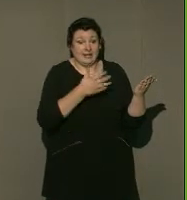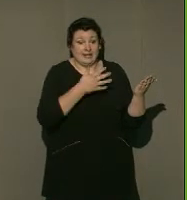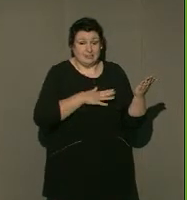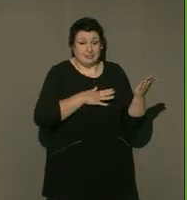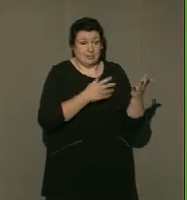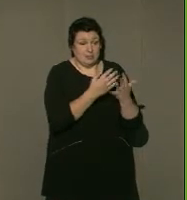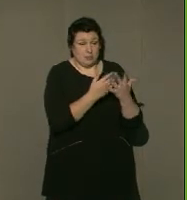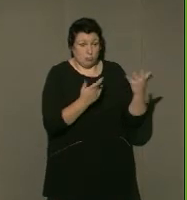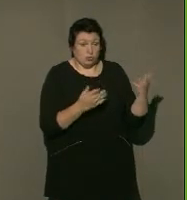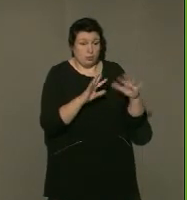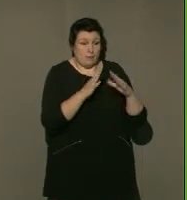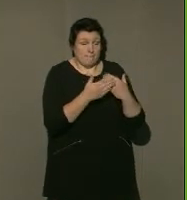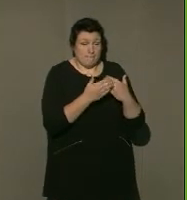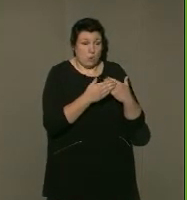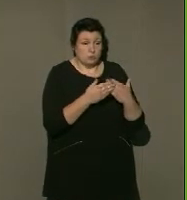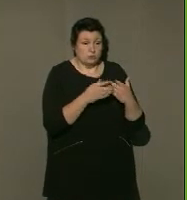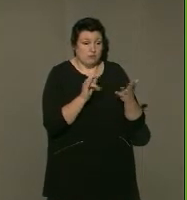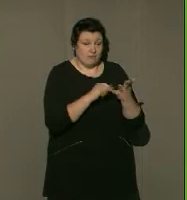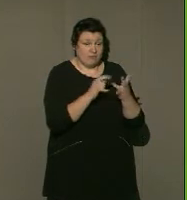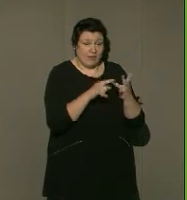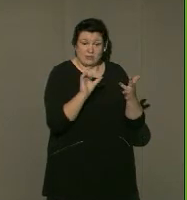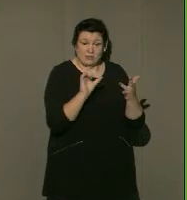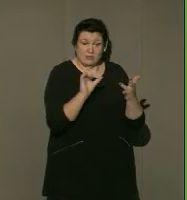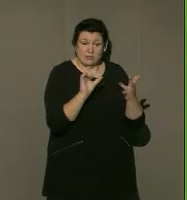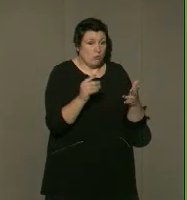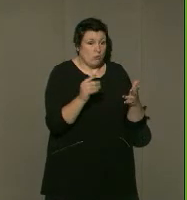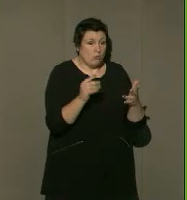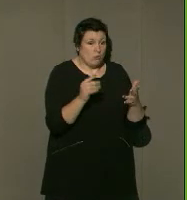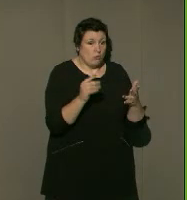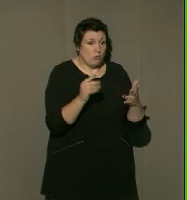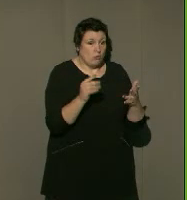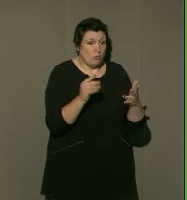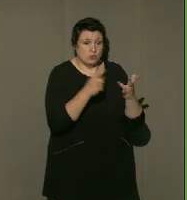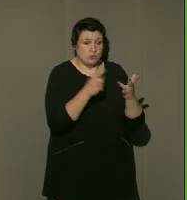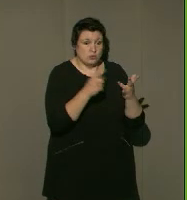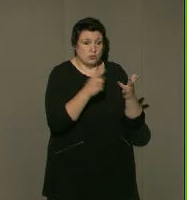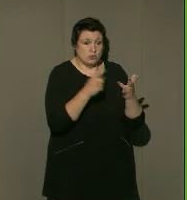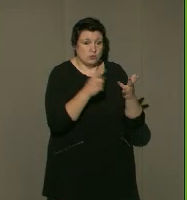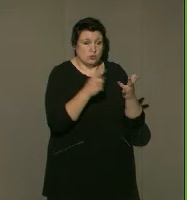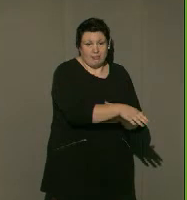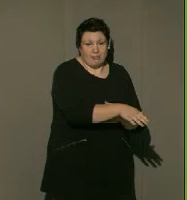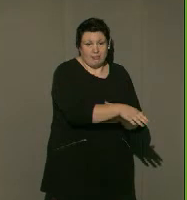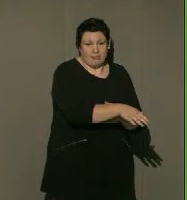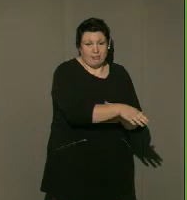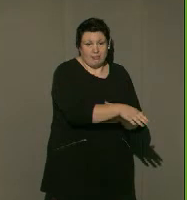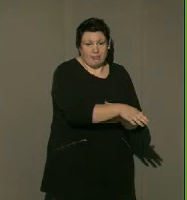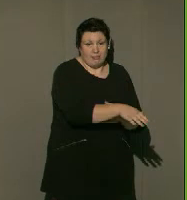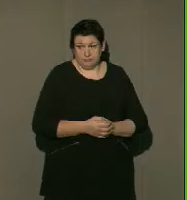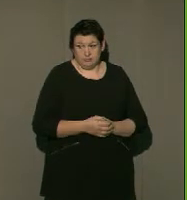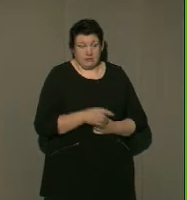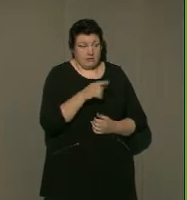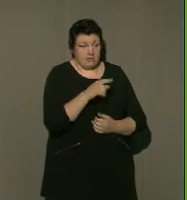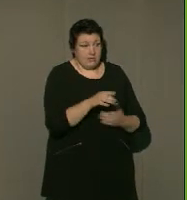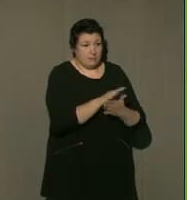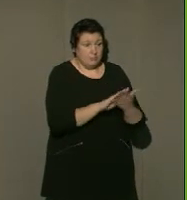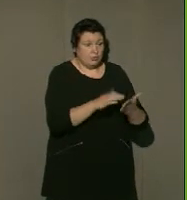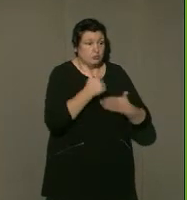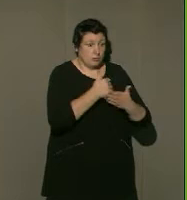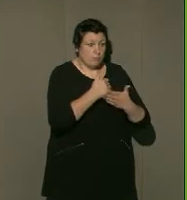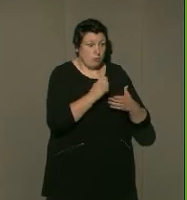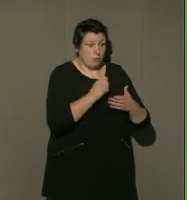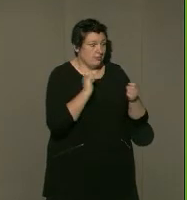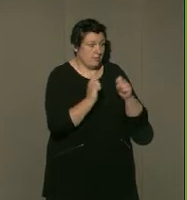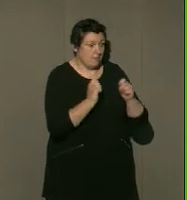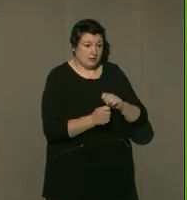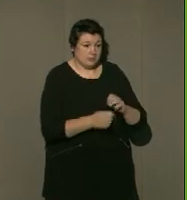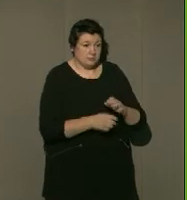members of SOC, not members of SOC attending. That will be the effect of supporting the amendment. If